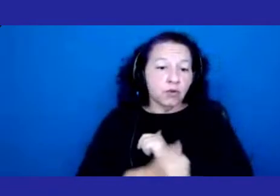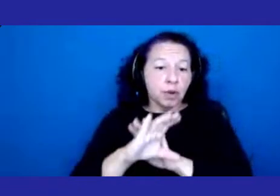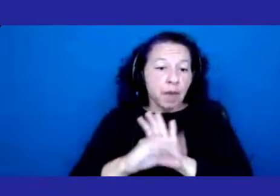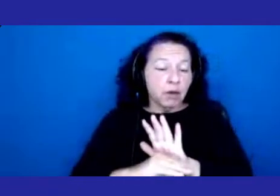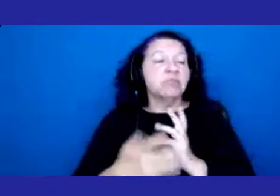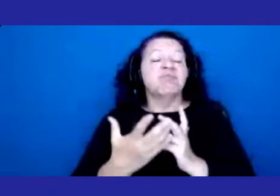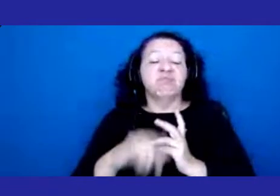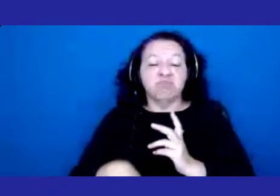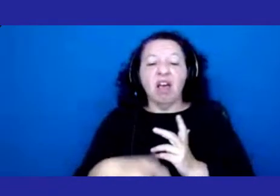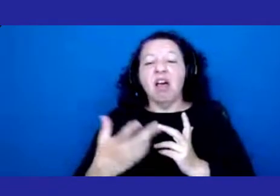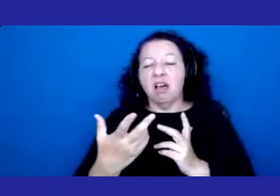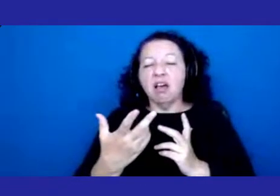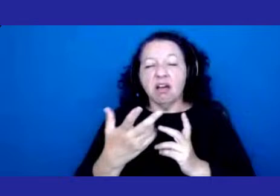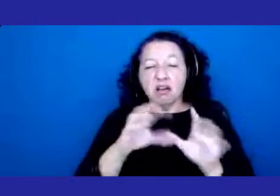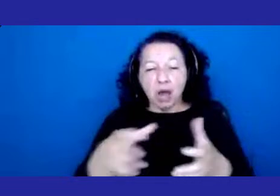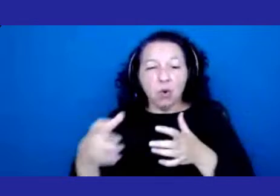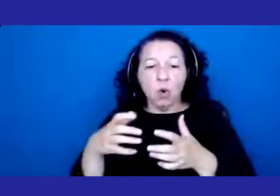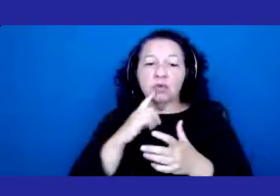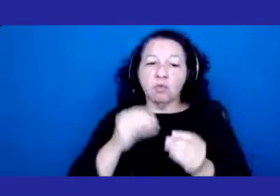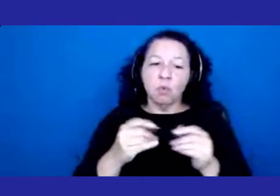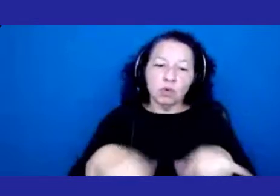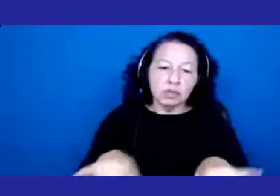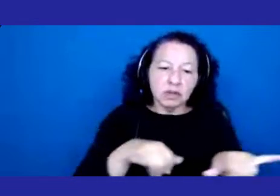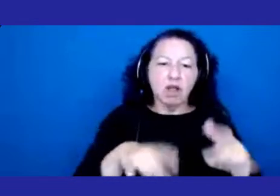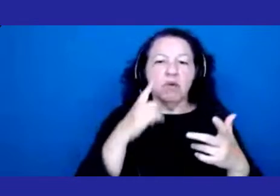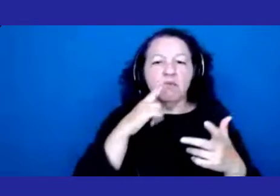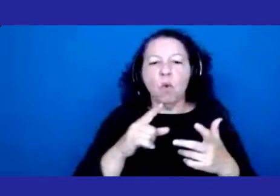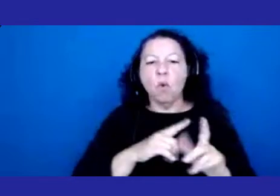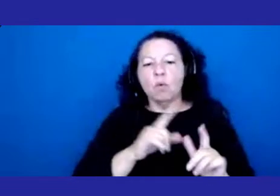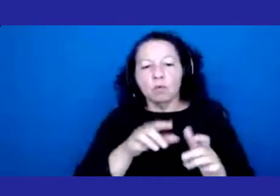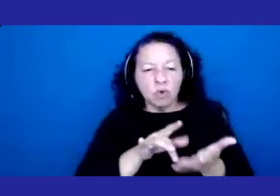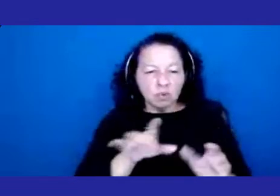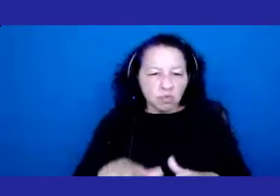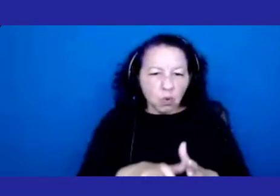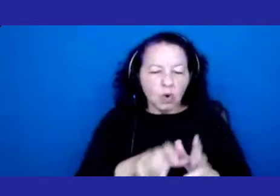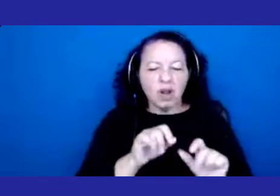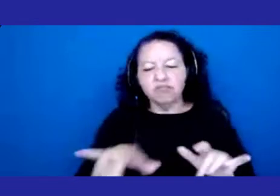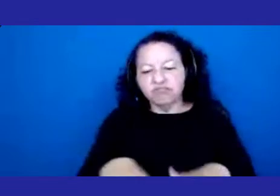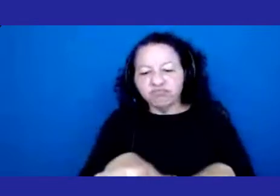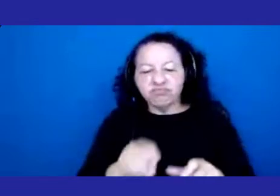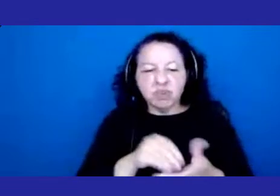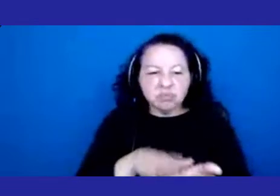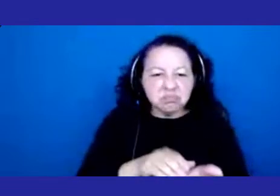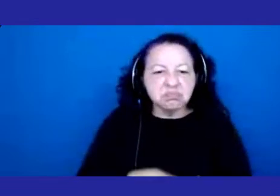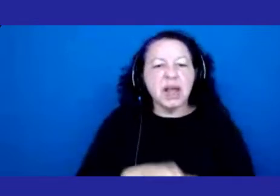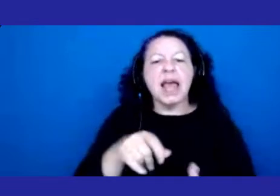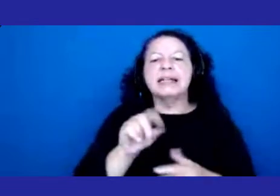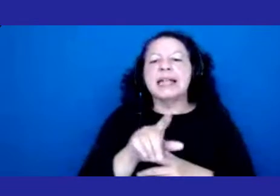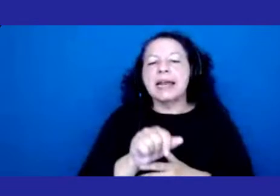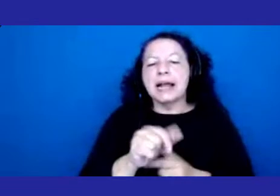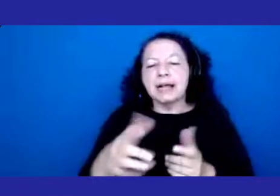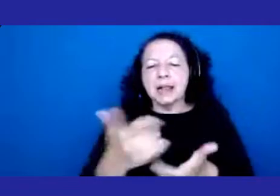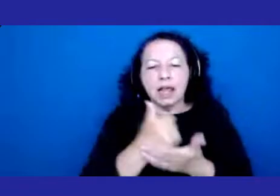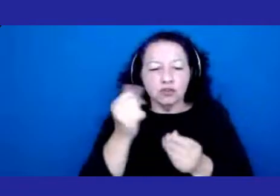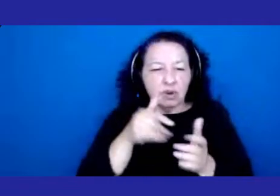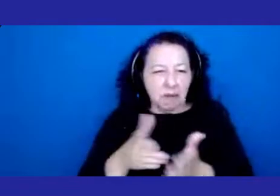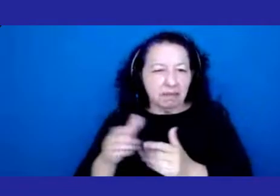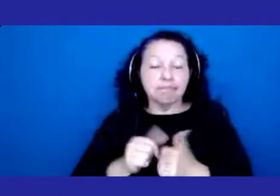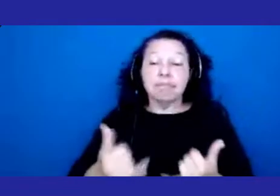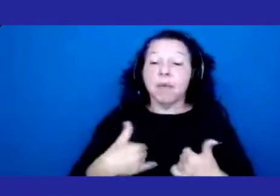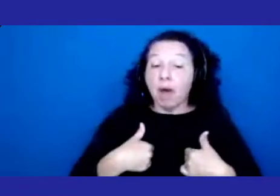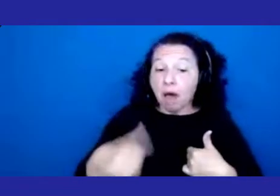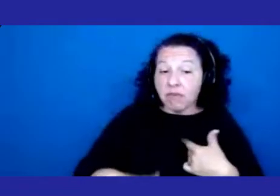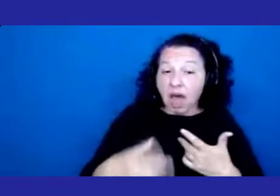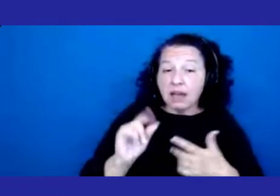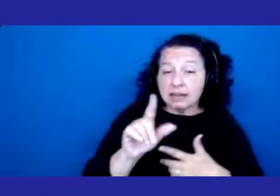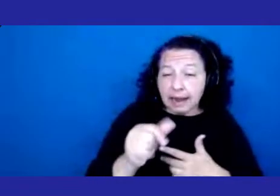standardized reporting, and also introducing some new data collection methods. So now that we have that updated data collection system, we